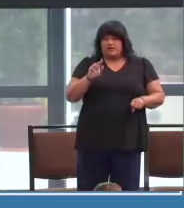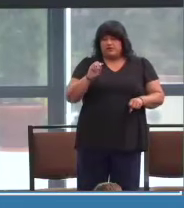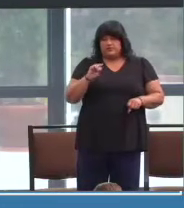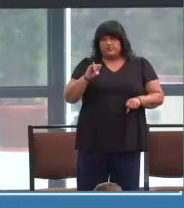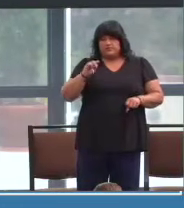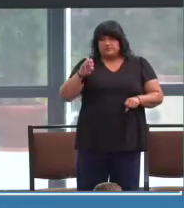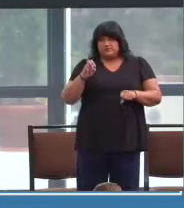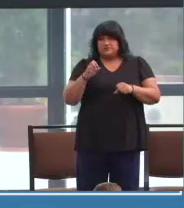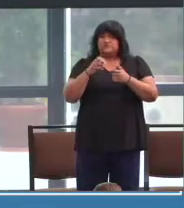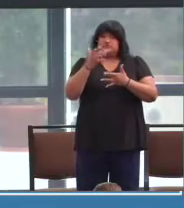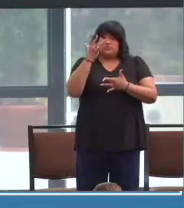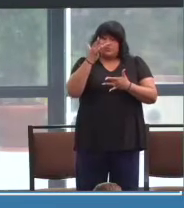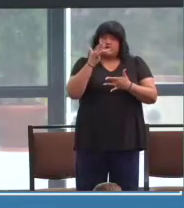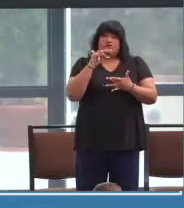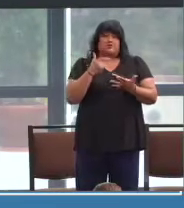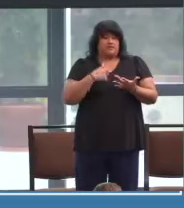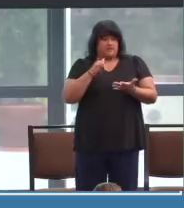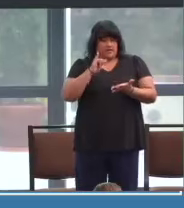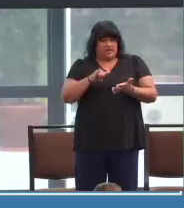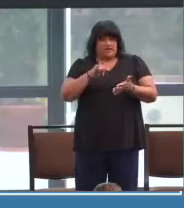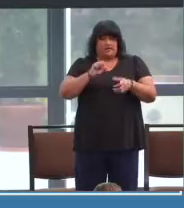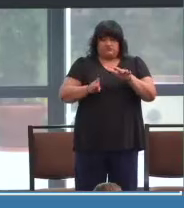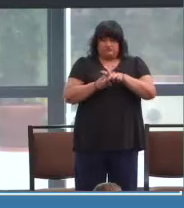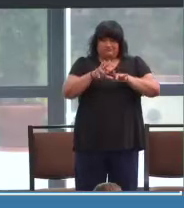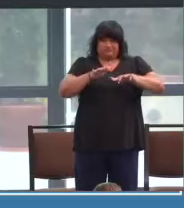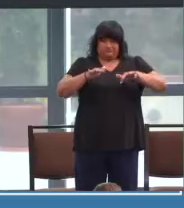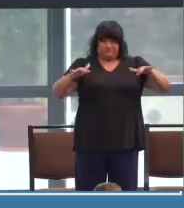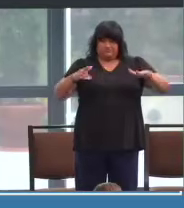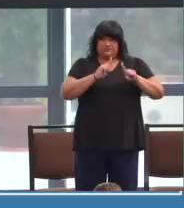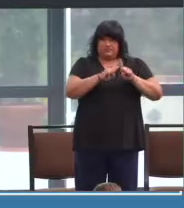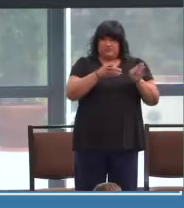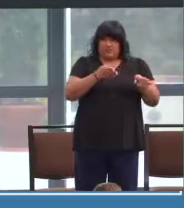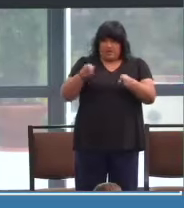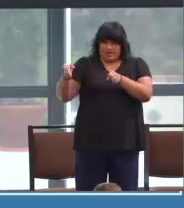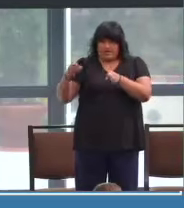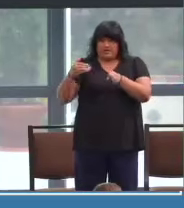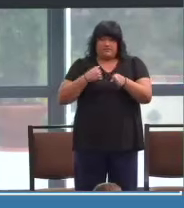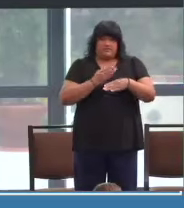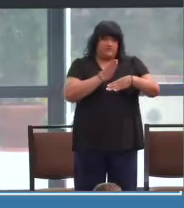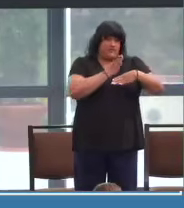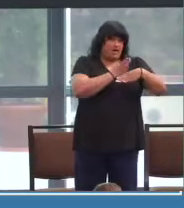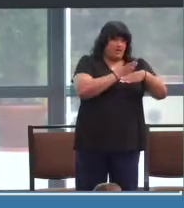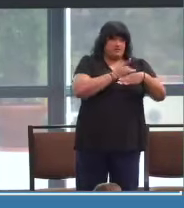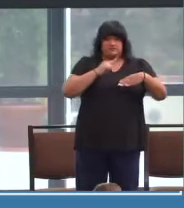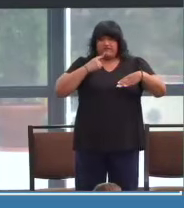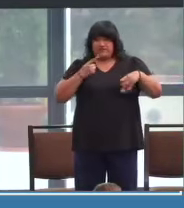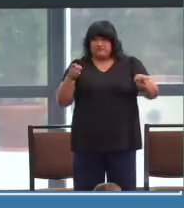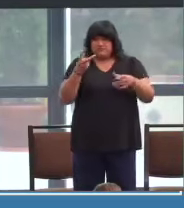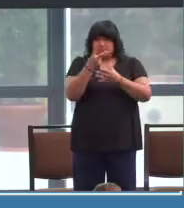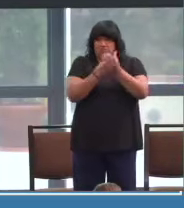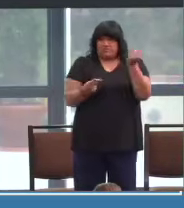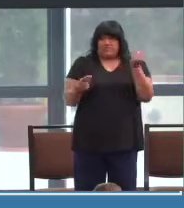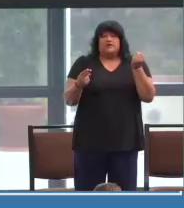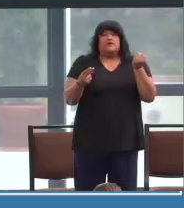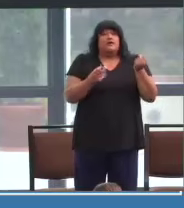heterogeneous, which means they could present in different ways. They could have a wide spectrum of presentations. They could be mild versus severe. And they